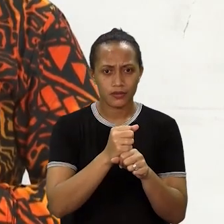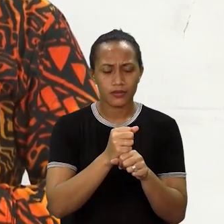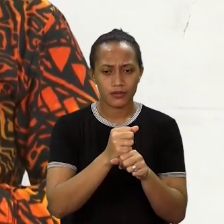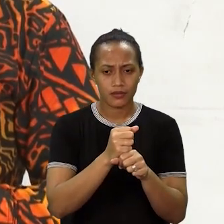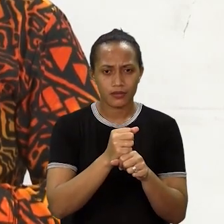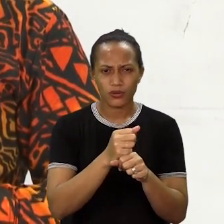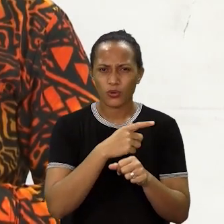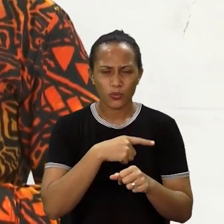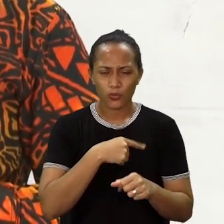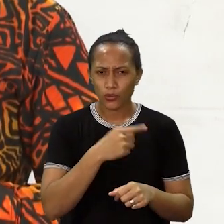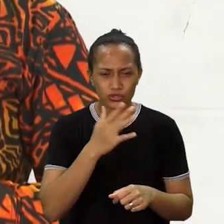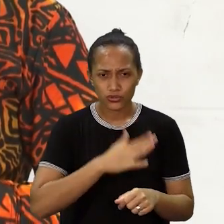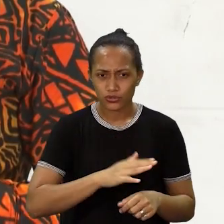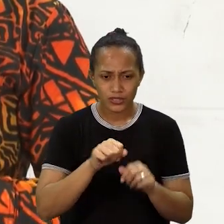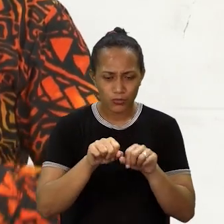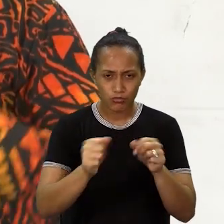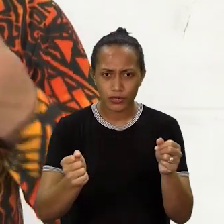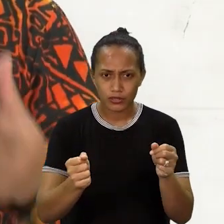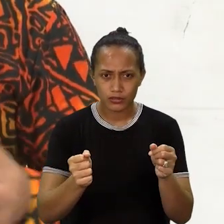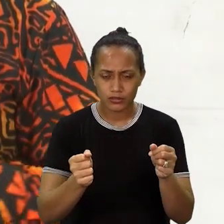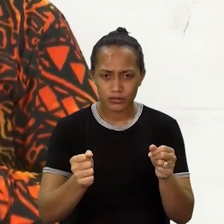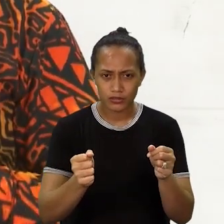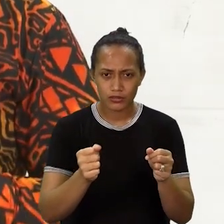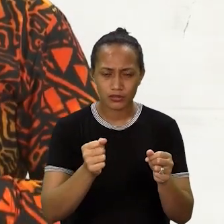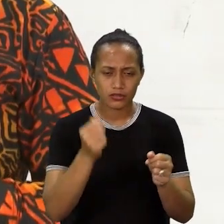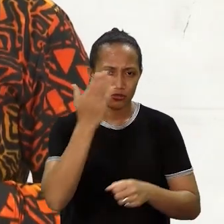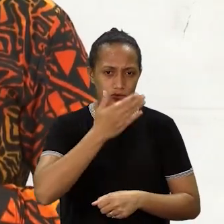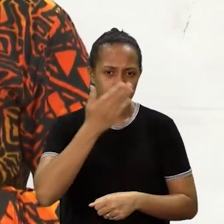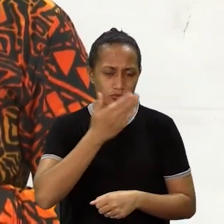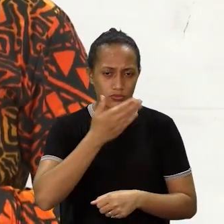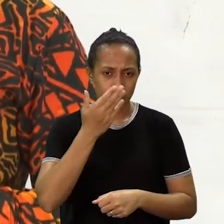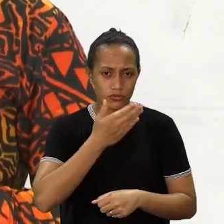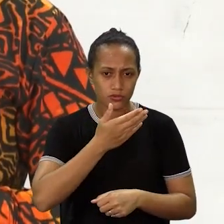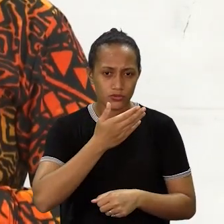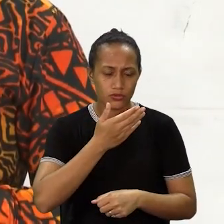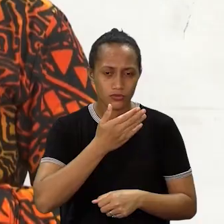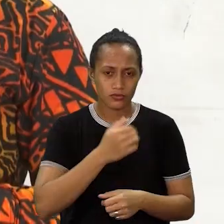Do you believe in that? Why do you need to have breaks in school?